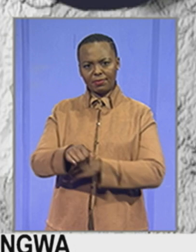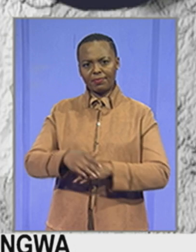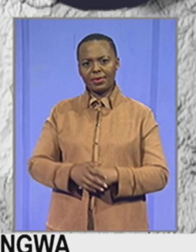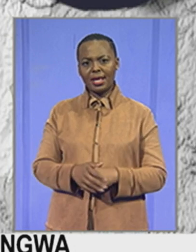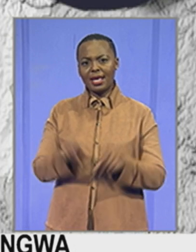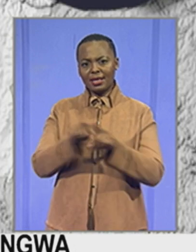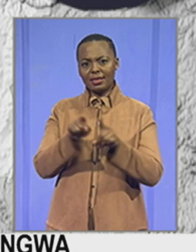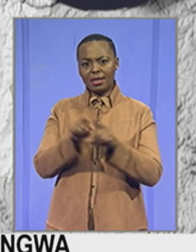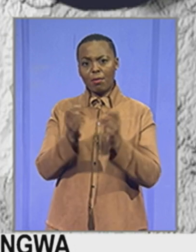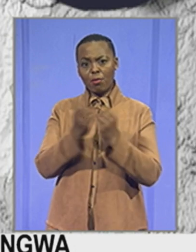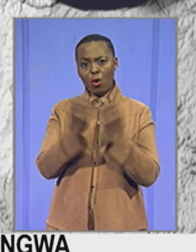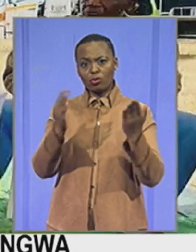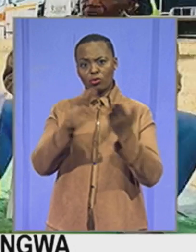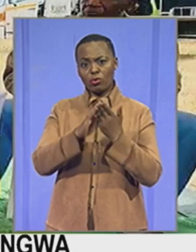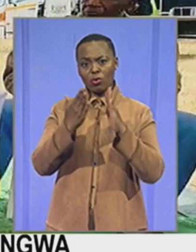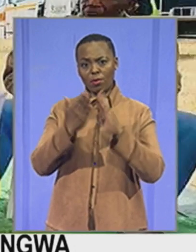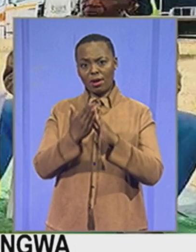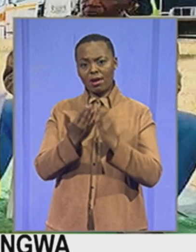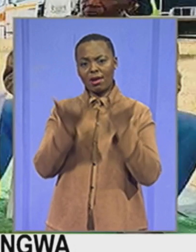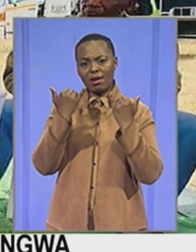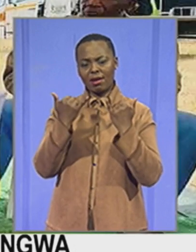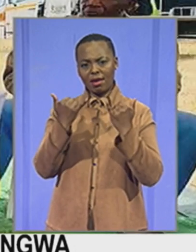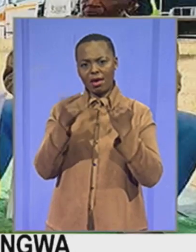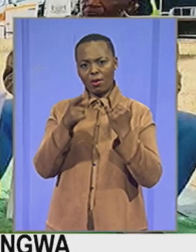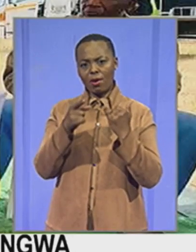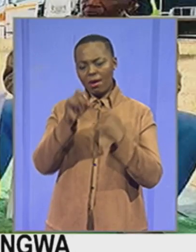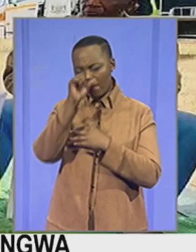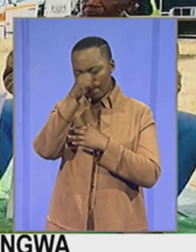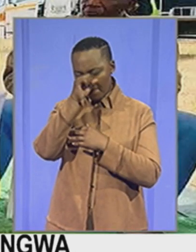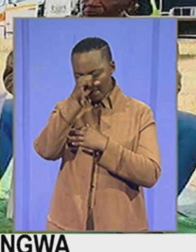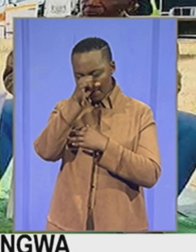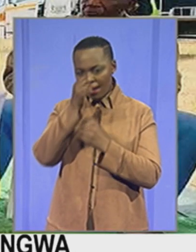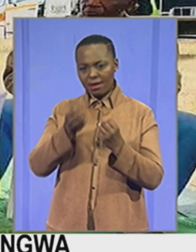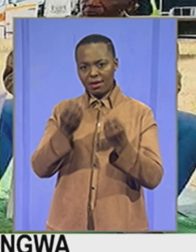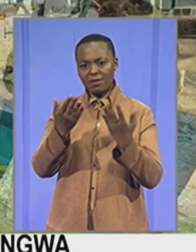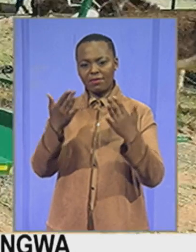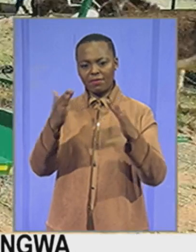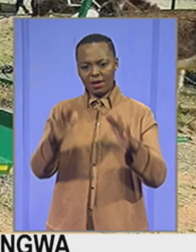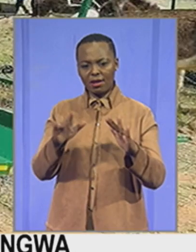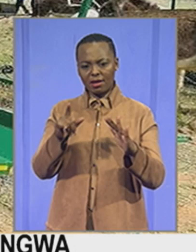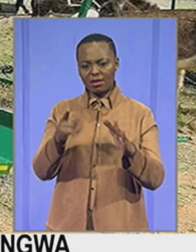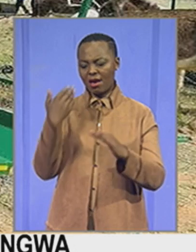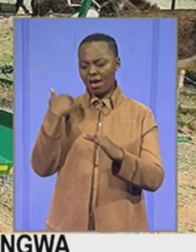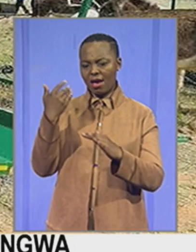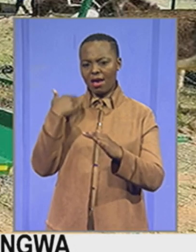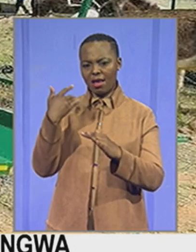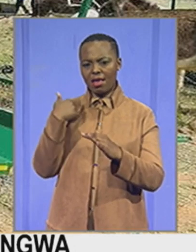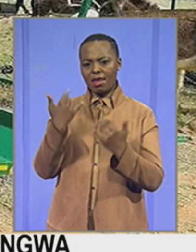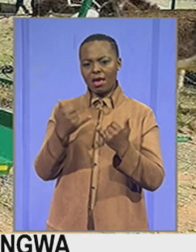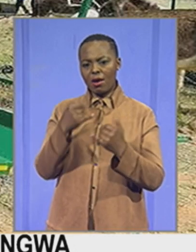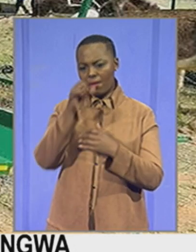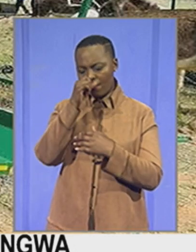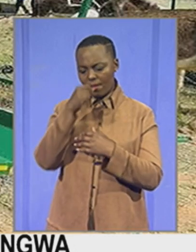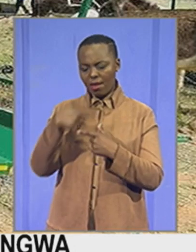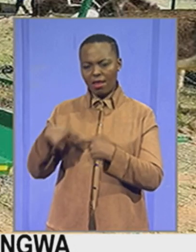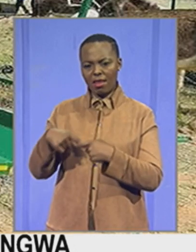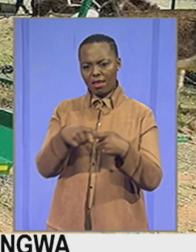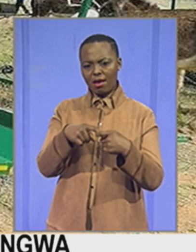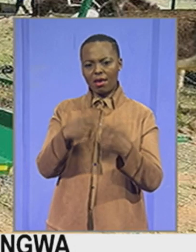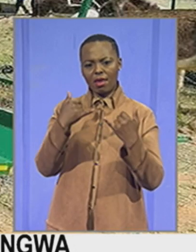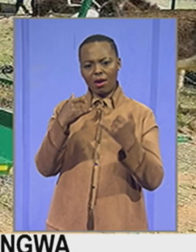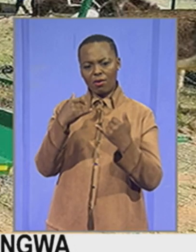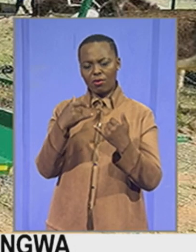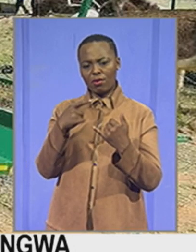mme bontsi ba baagi bao ke ba e leng gore ba se ba na le ditonki tsa bone ba ne ba na le dikaraki tsa bone, mme bontsi ba dikaraki tsa bone di se mo seemong se se